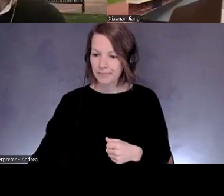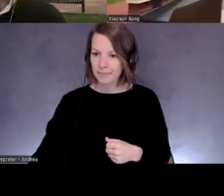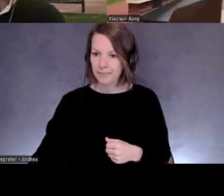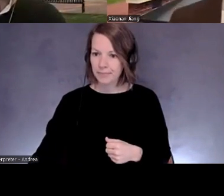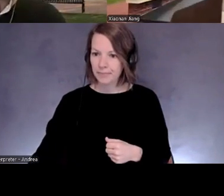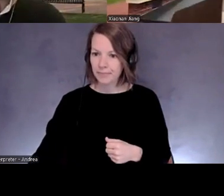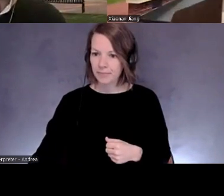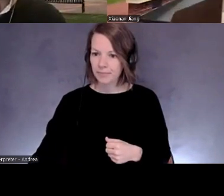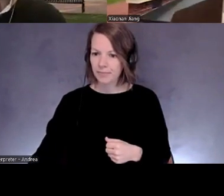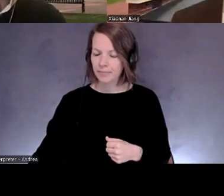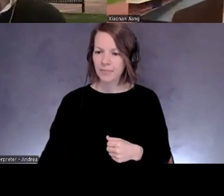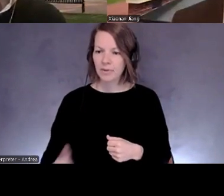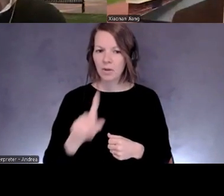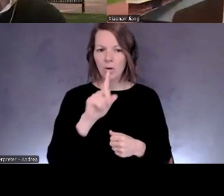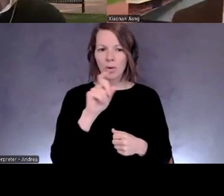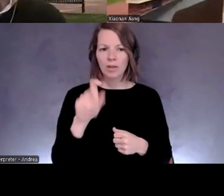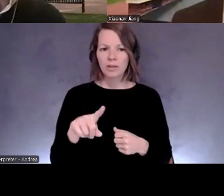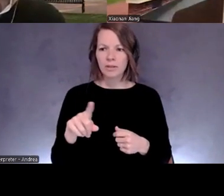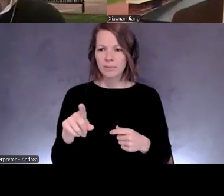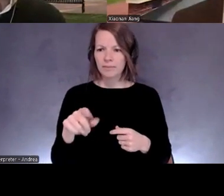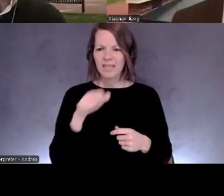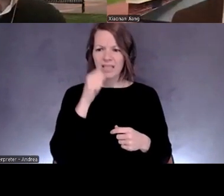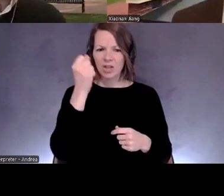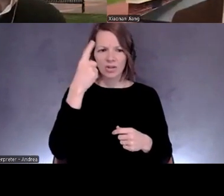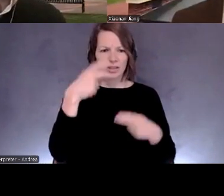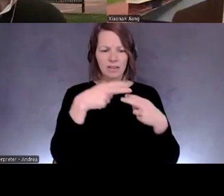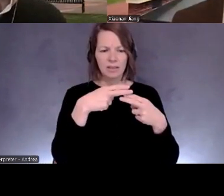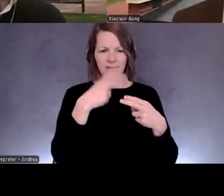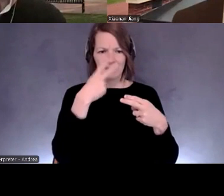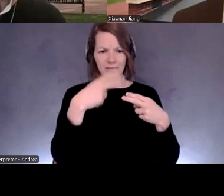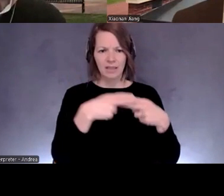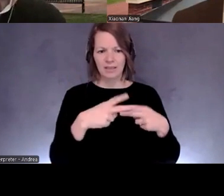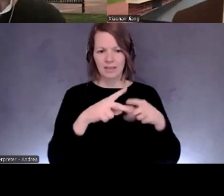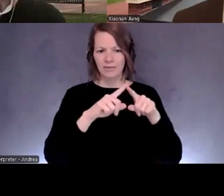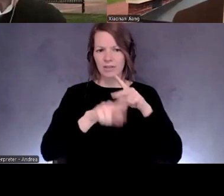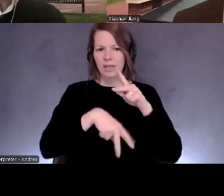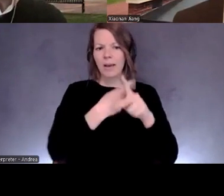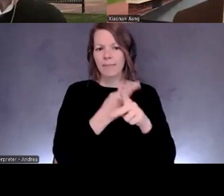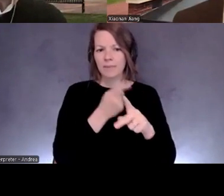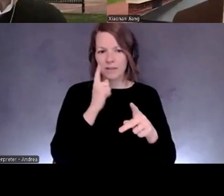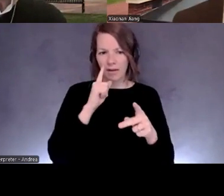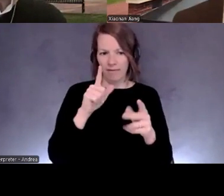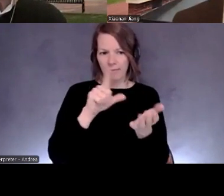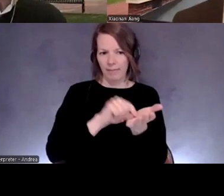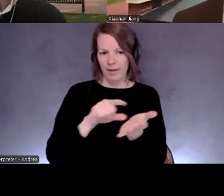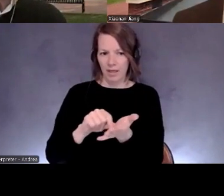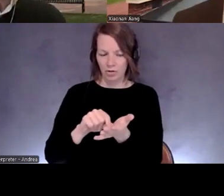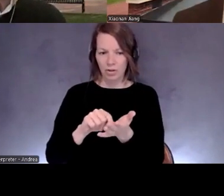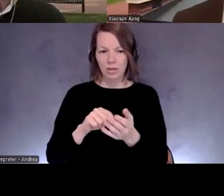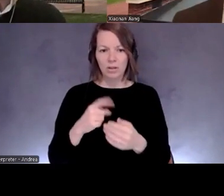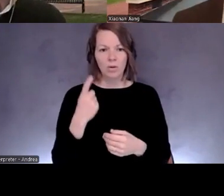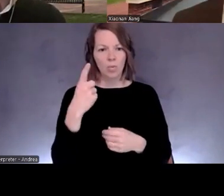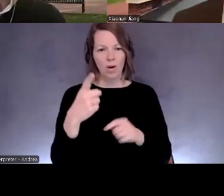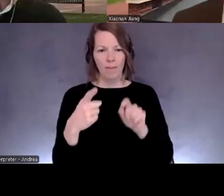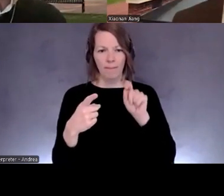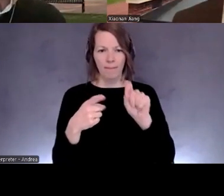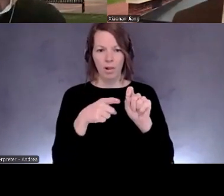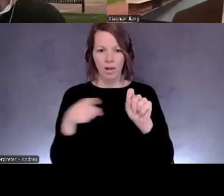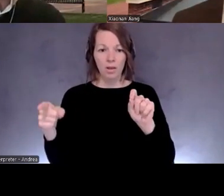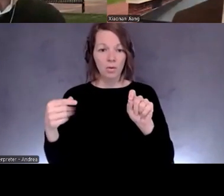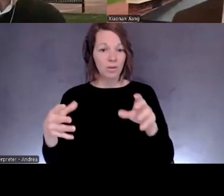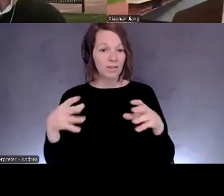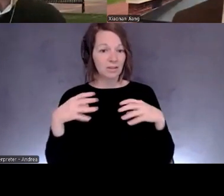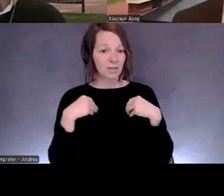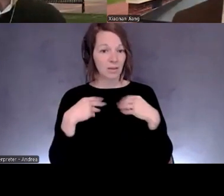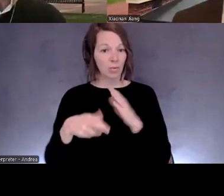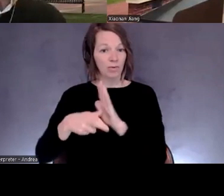question that I didn't understand the slide that talked about the types of publication you consider. As one bullet indicated you accept review